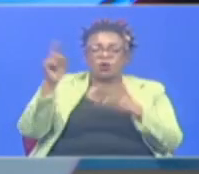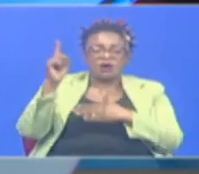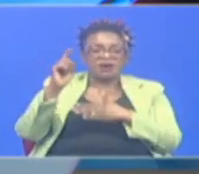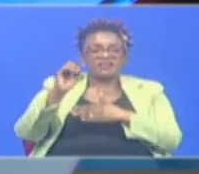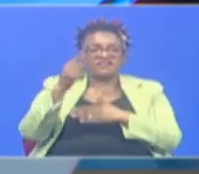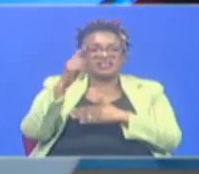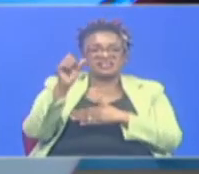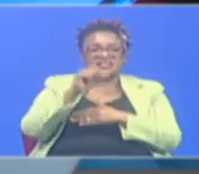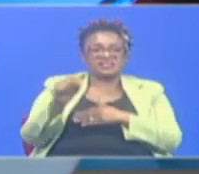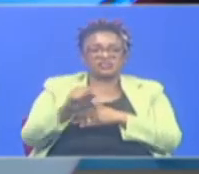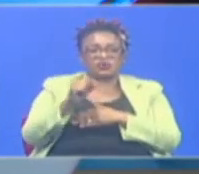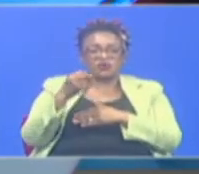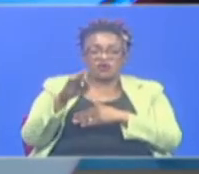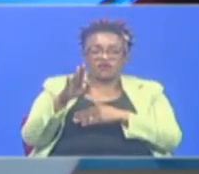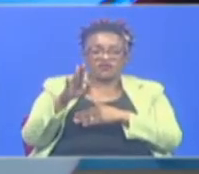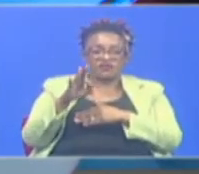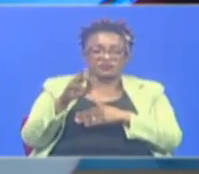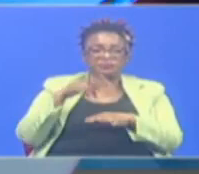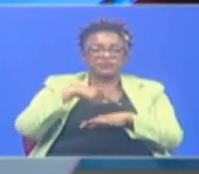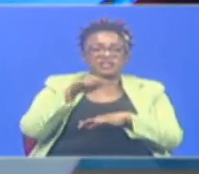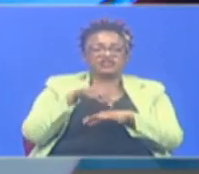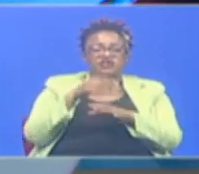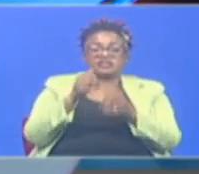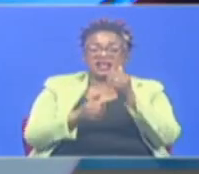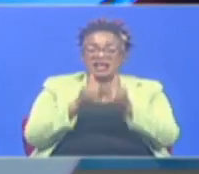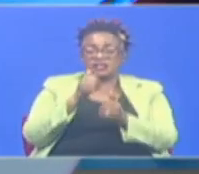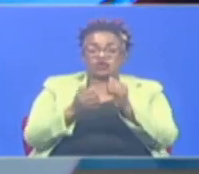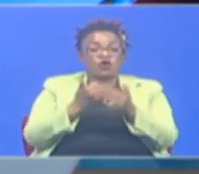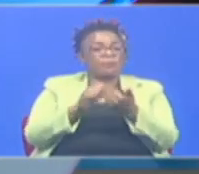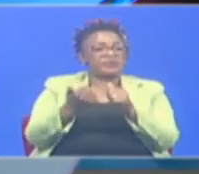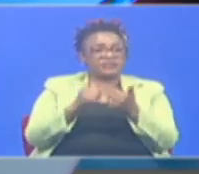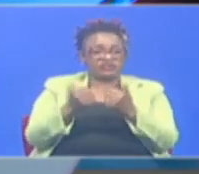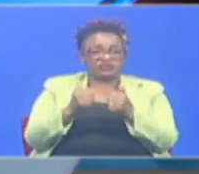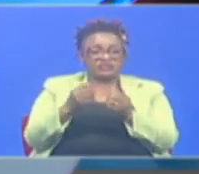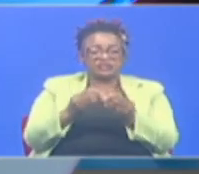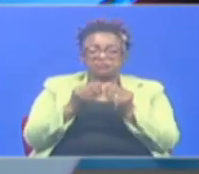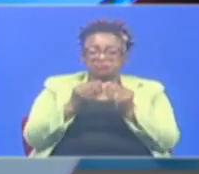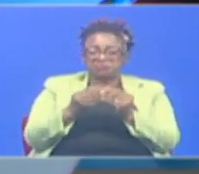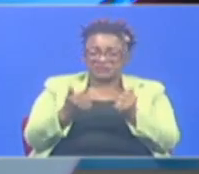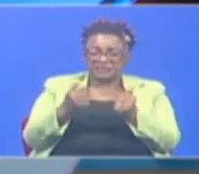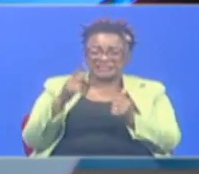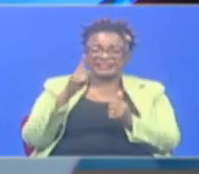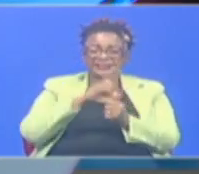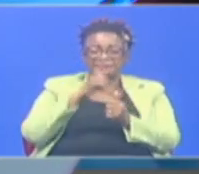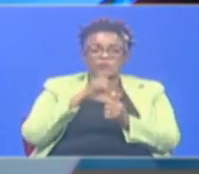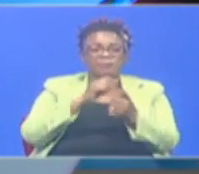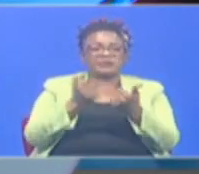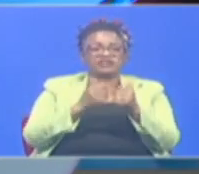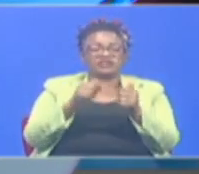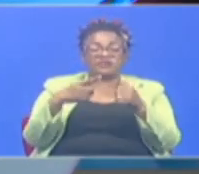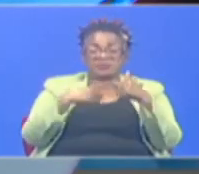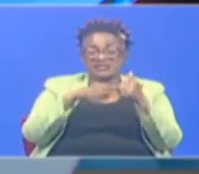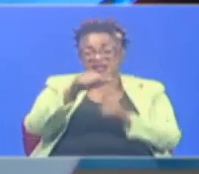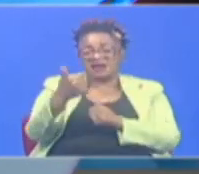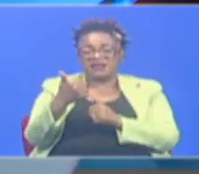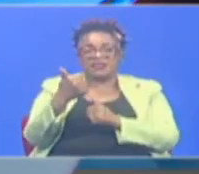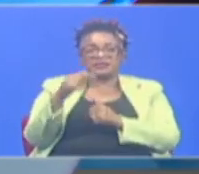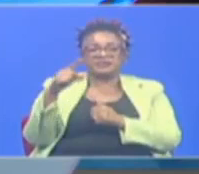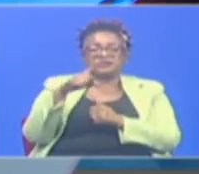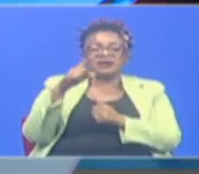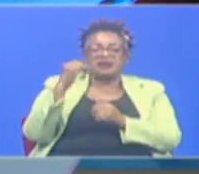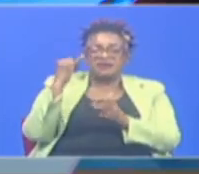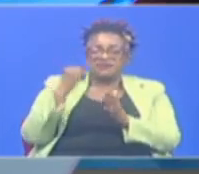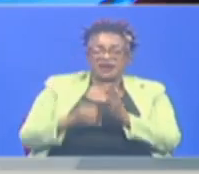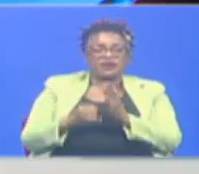the Interswitch Spak National Science competition. She beat stiff competition from six other finalists at the grand finale,